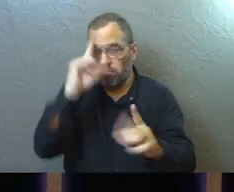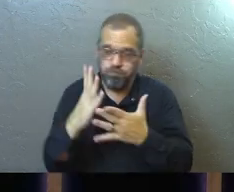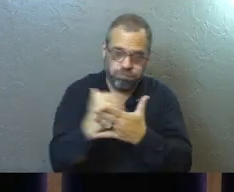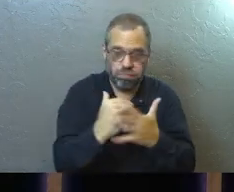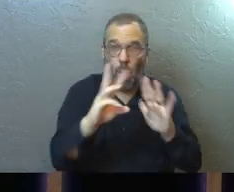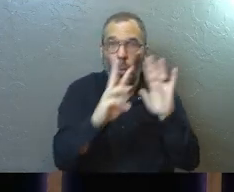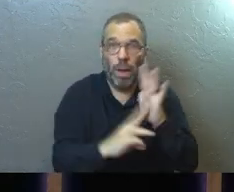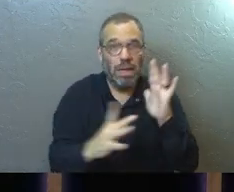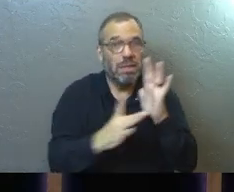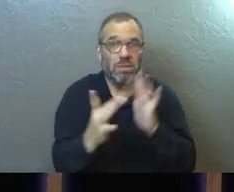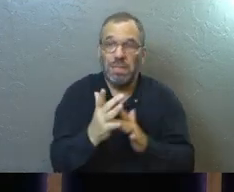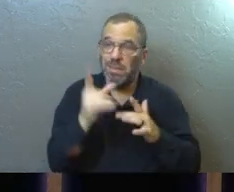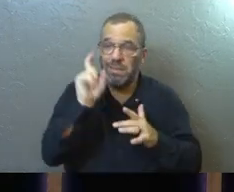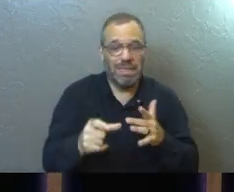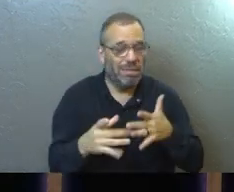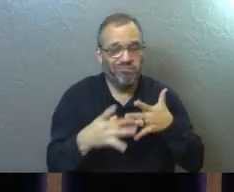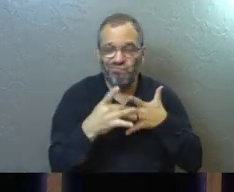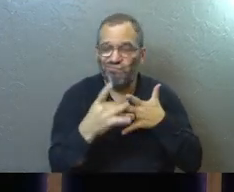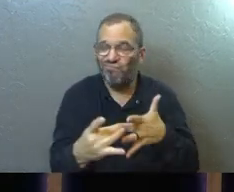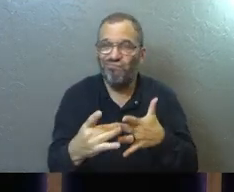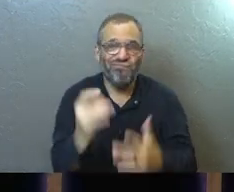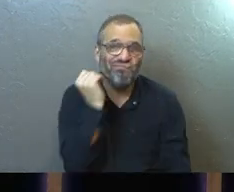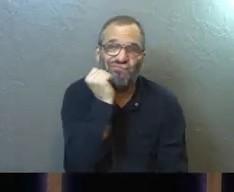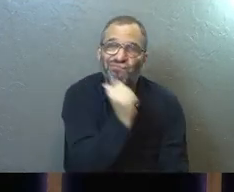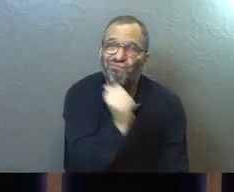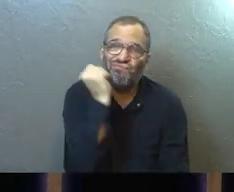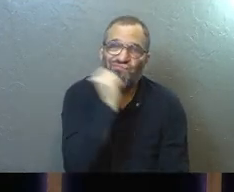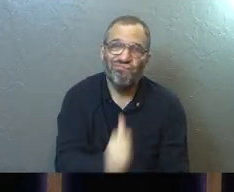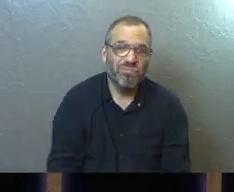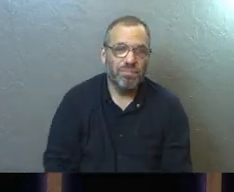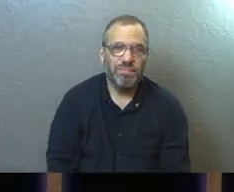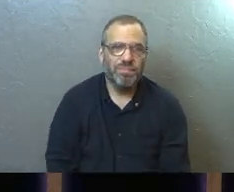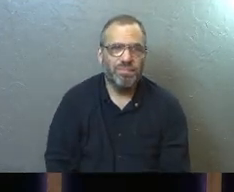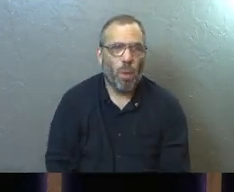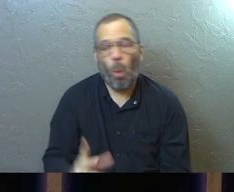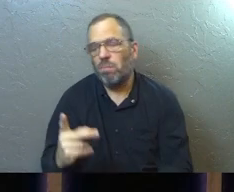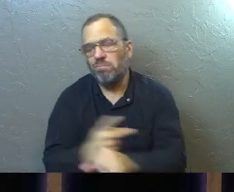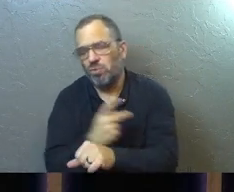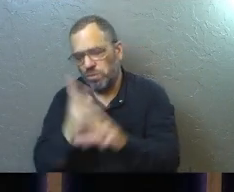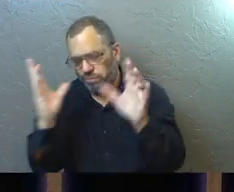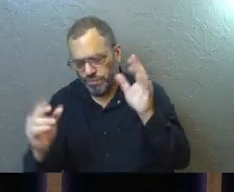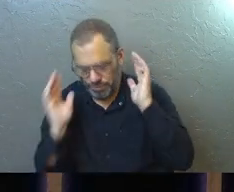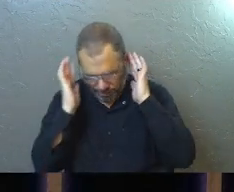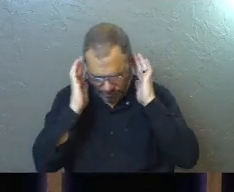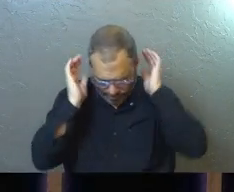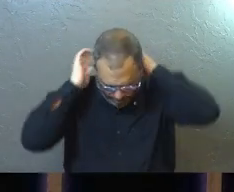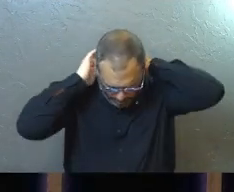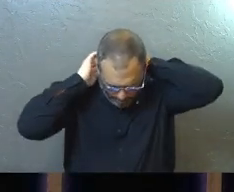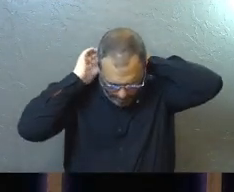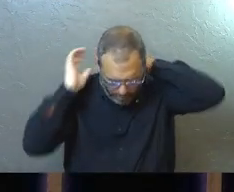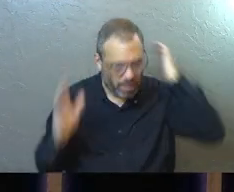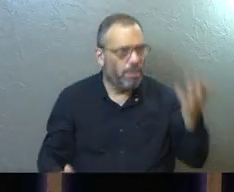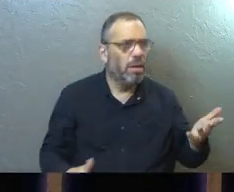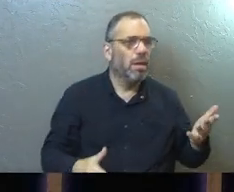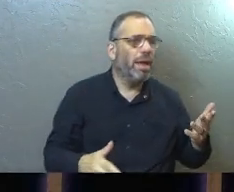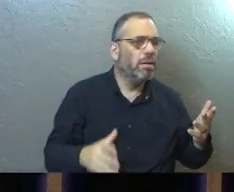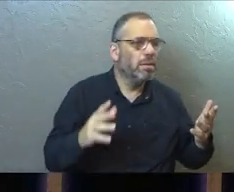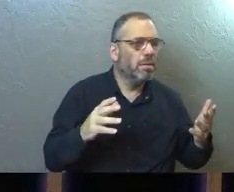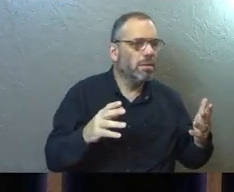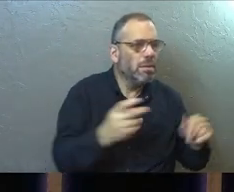and you need Jesus every step of the way as your shepherd. Amen. We're sheep. Where's my sound effect